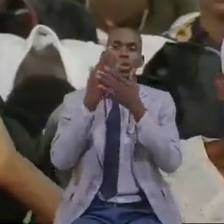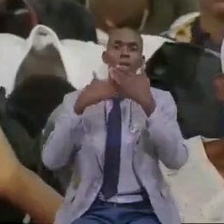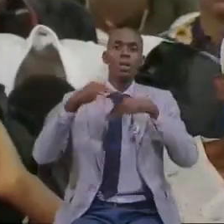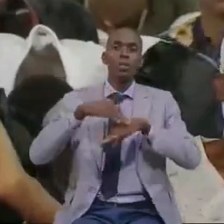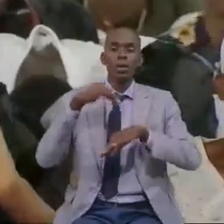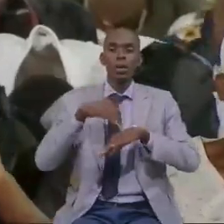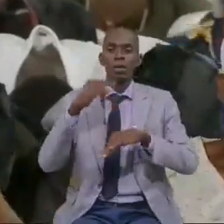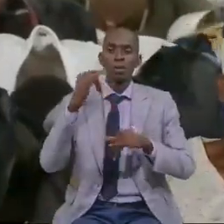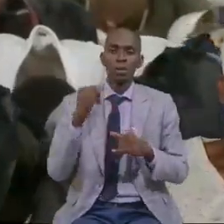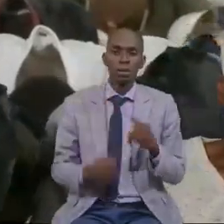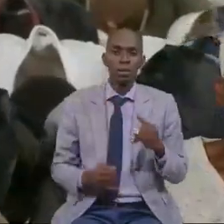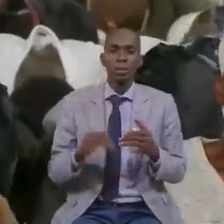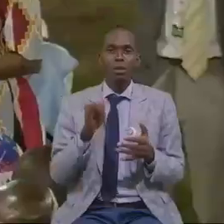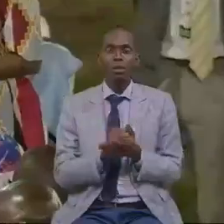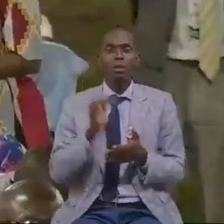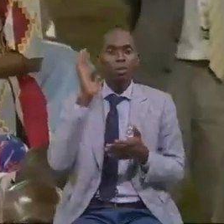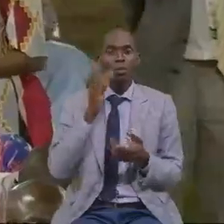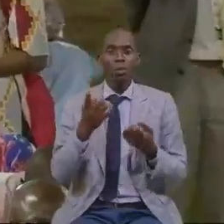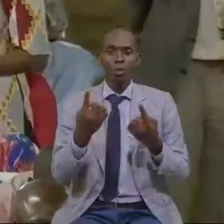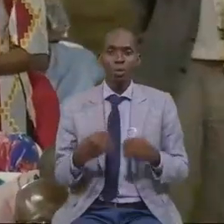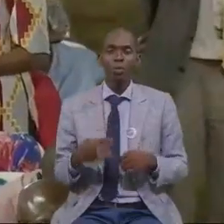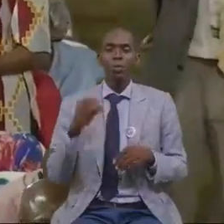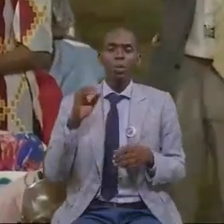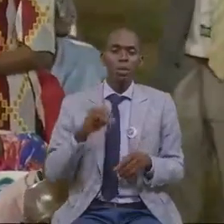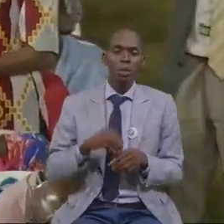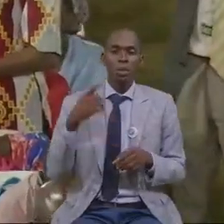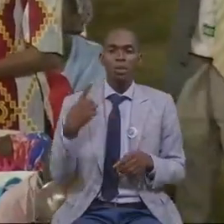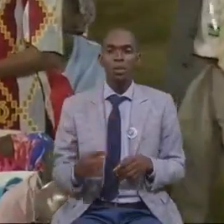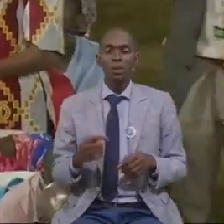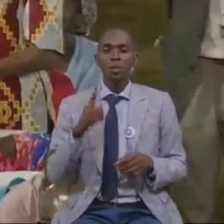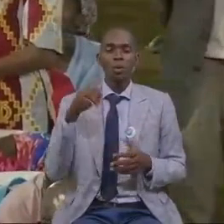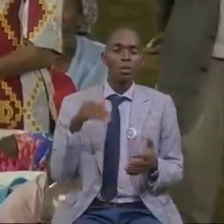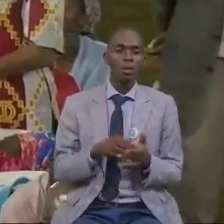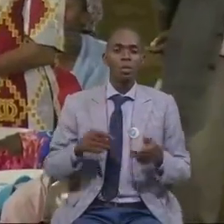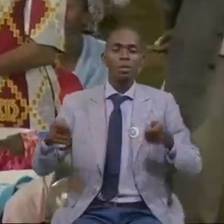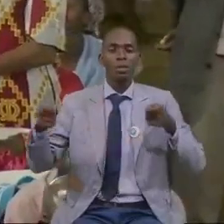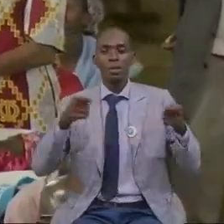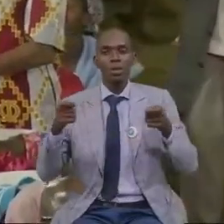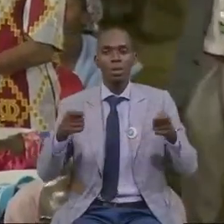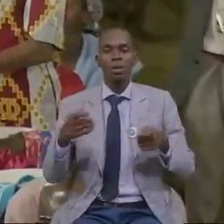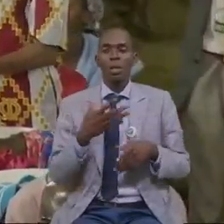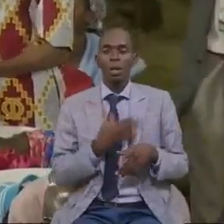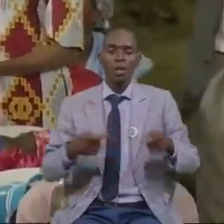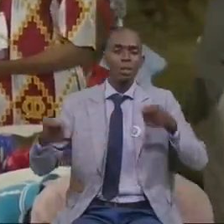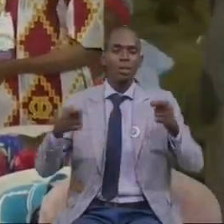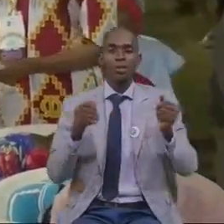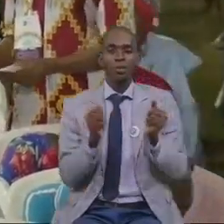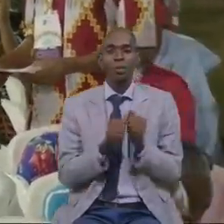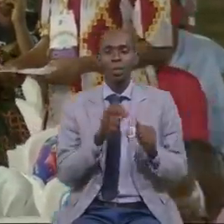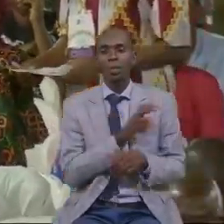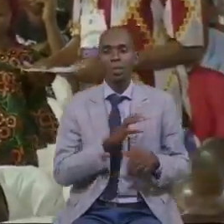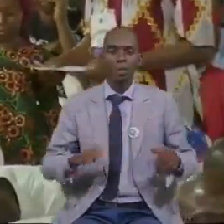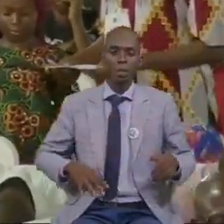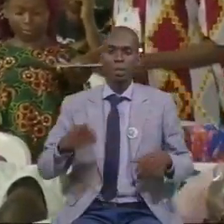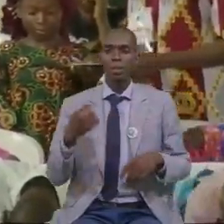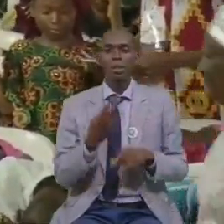eventually, that you'll come in the millennial reign and the reign with Christ the